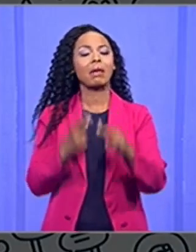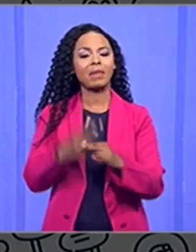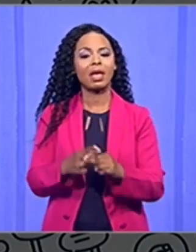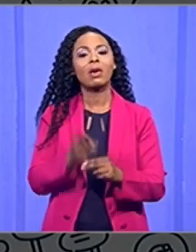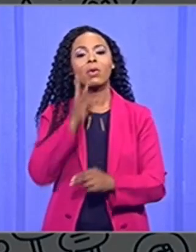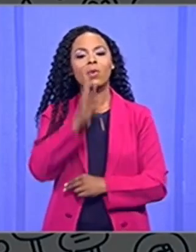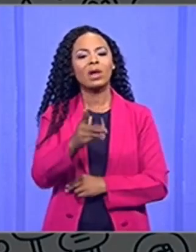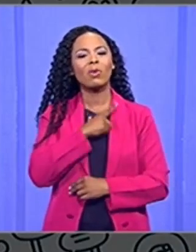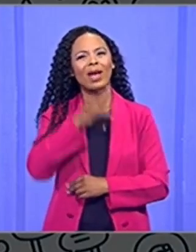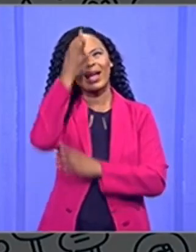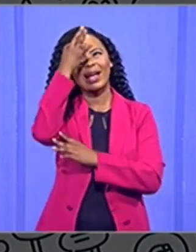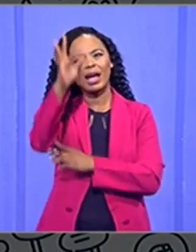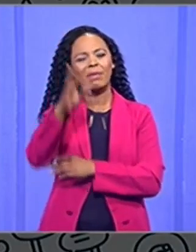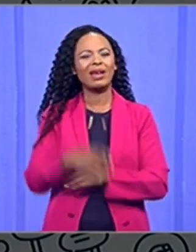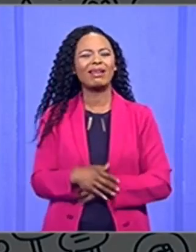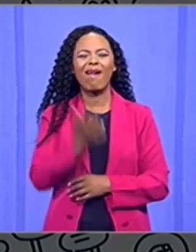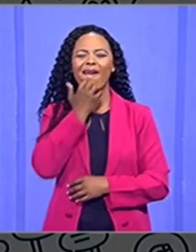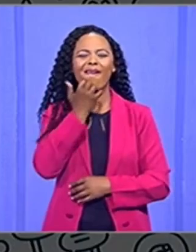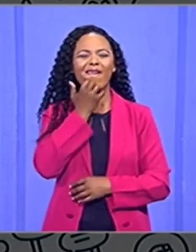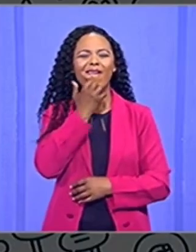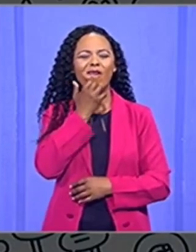rona e fetogile ya boramaka le ya